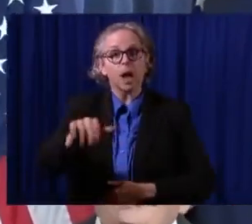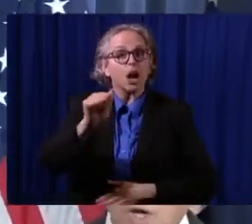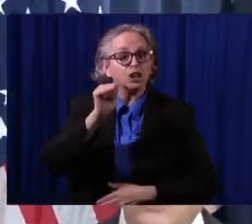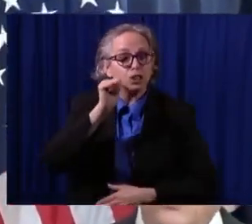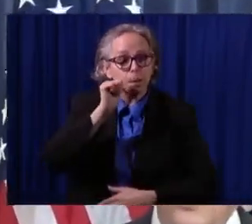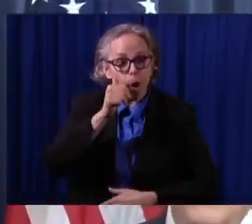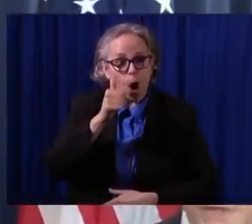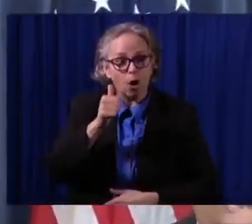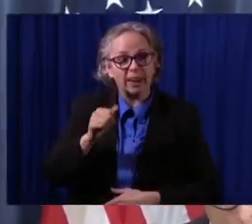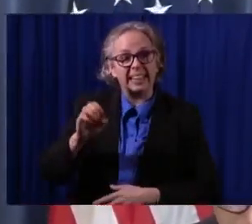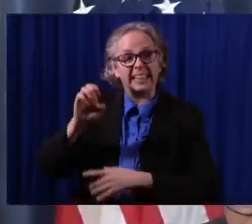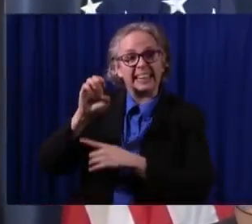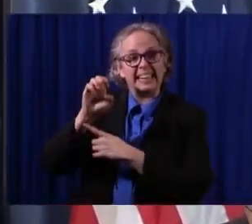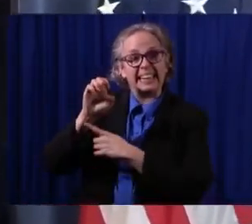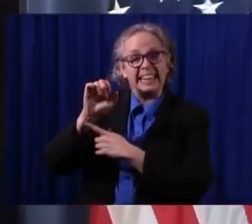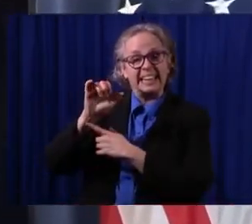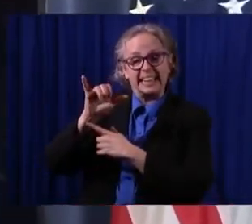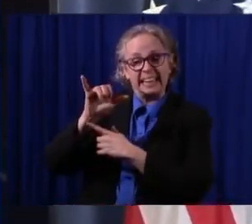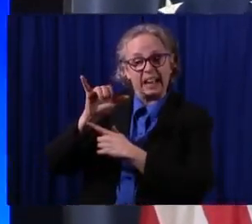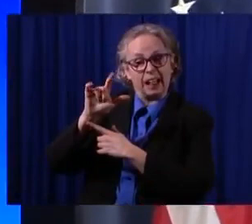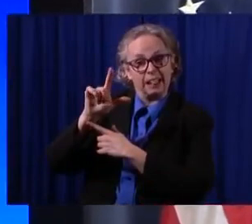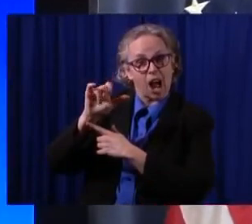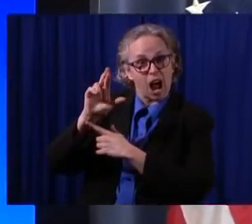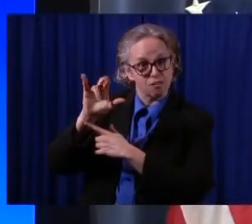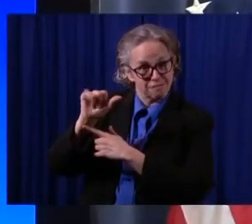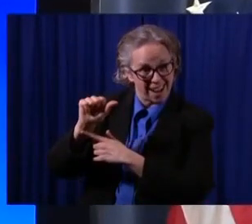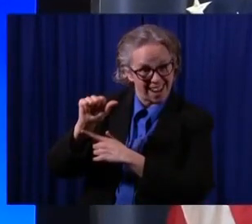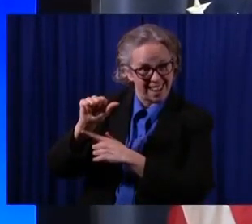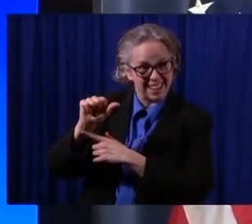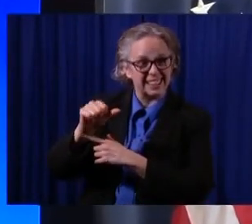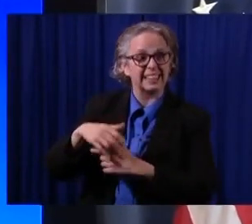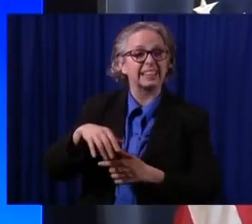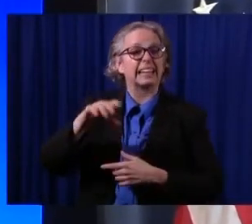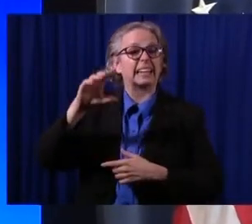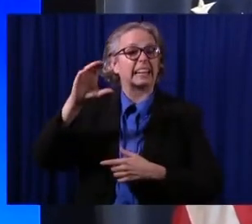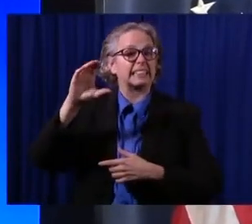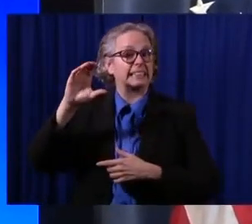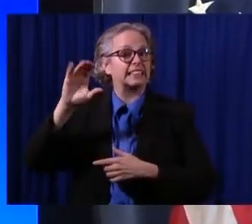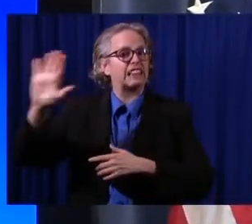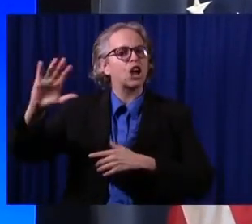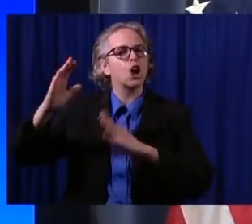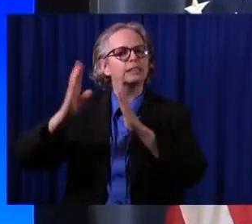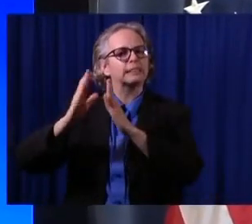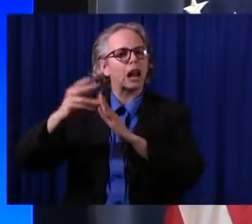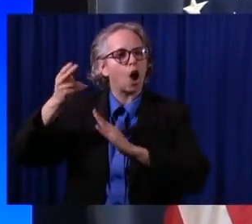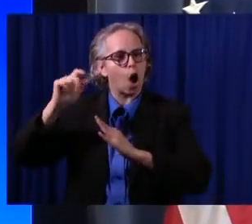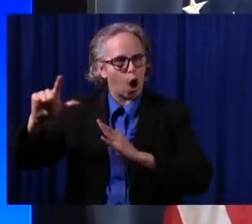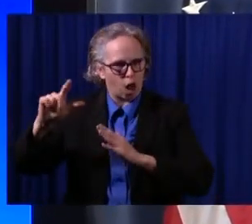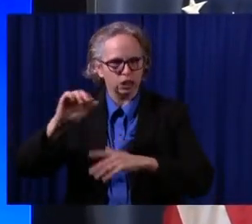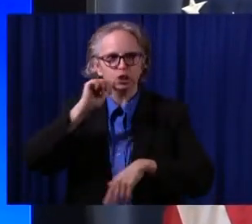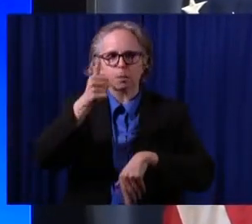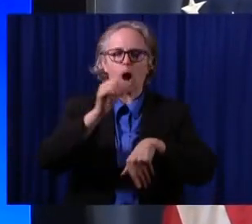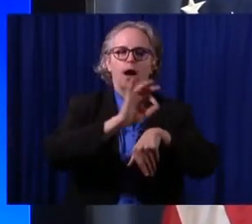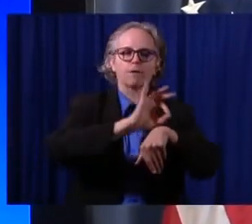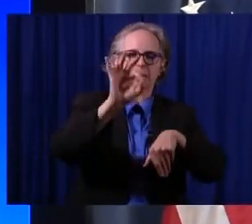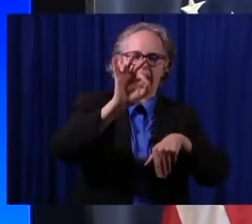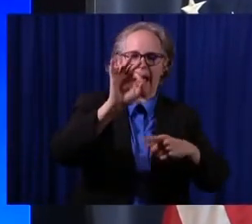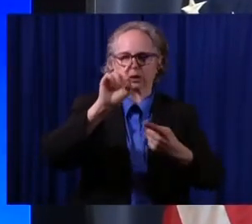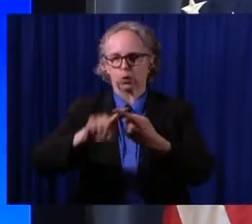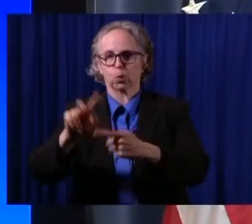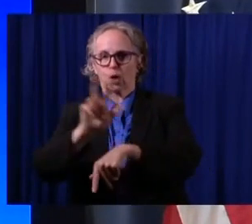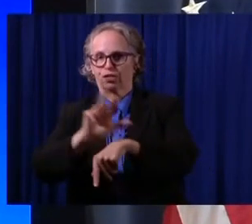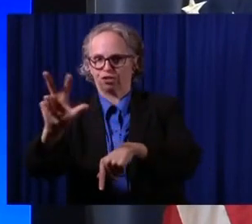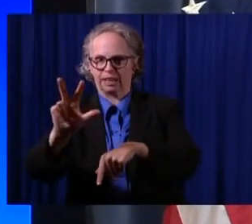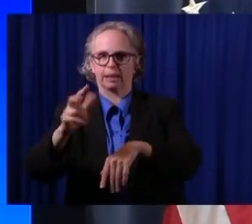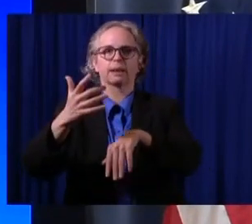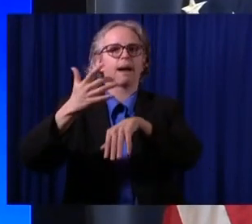open to anyone who wants a test. You can just show up at that site during that 9 to 3 p.m. time. Again, Elyria